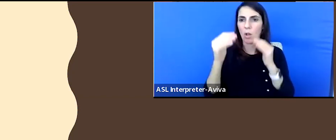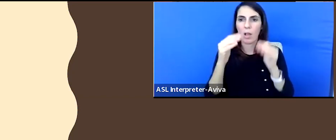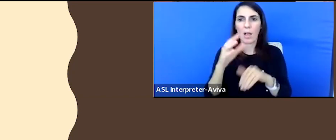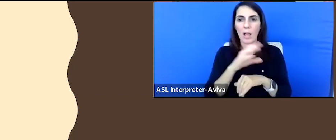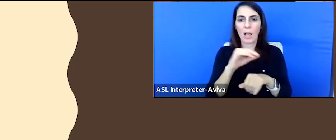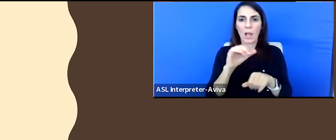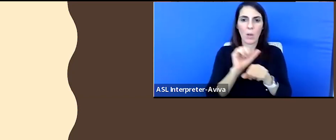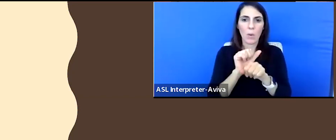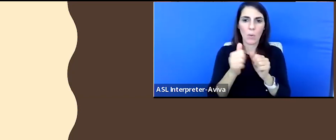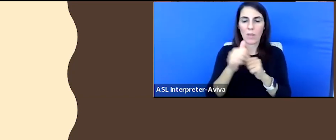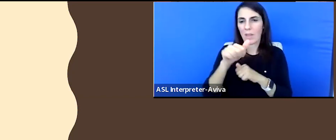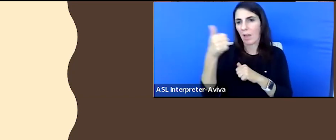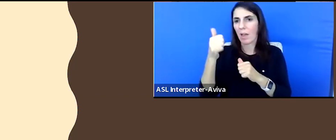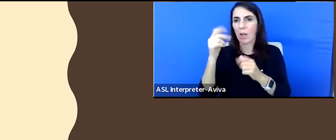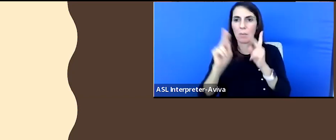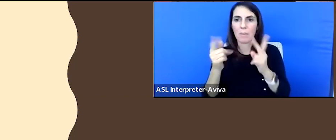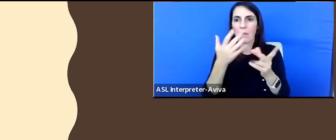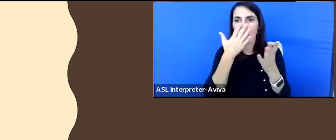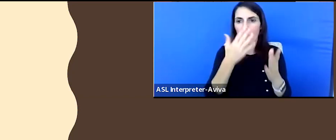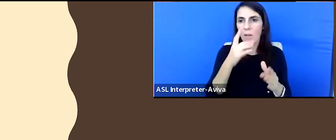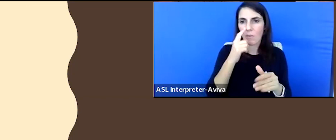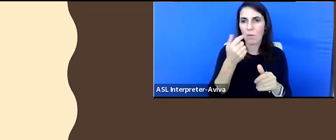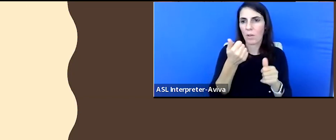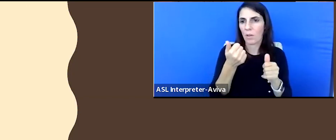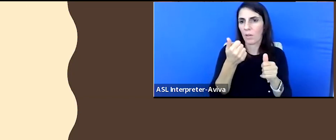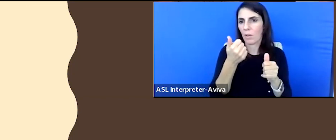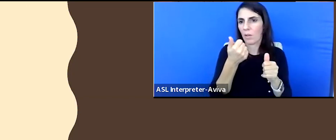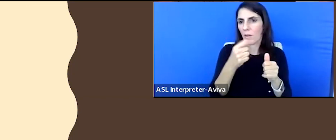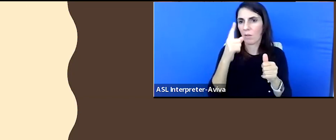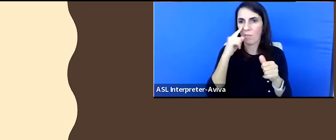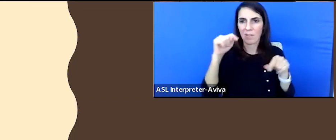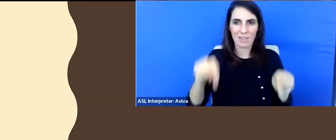disabled people too. And I want to thank everybody for this forum.